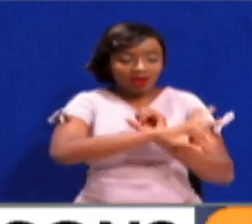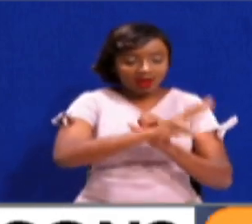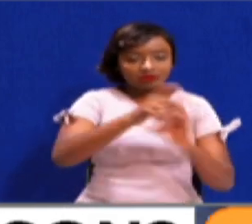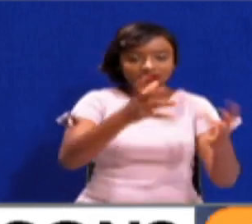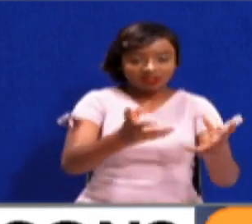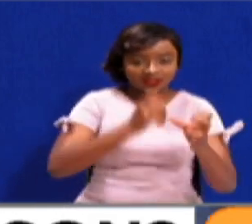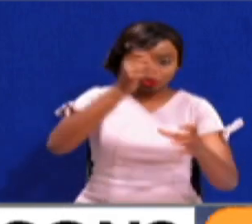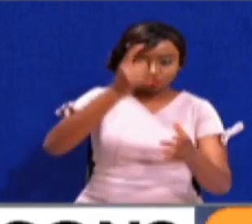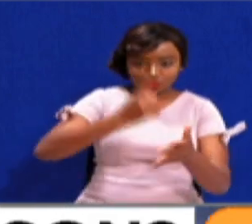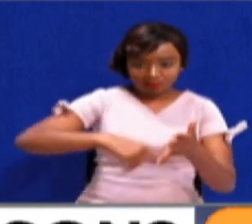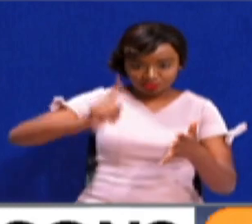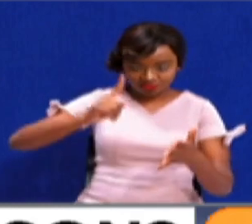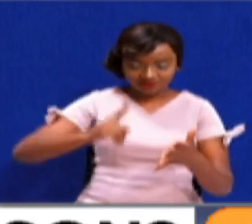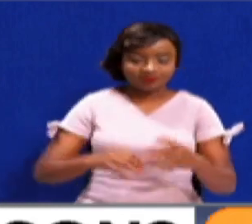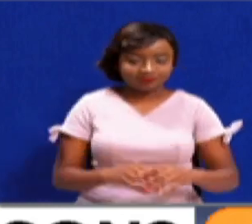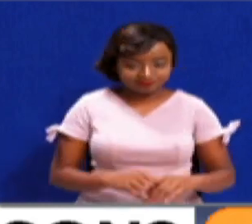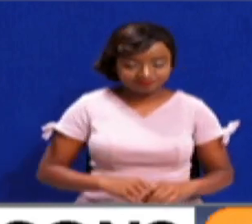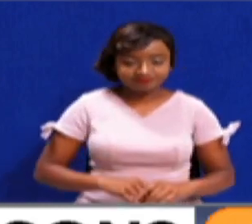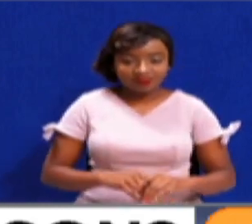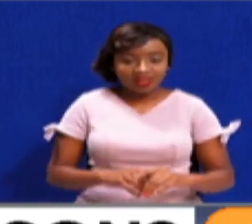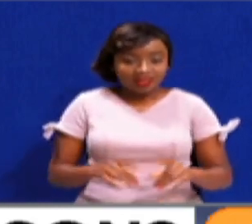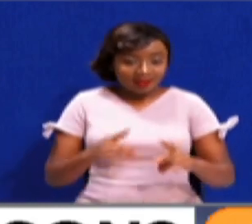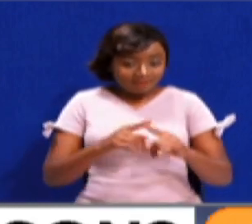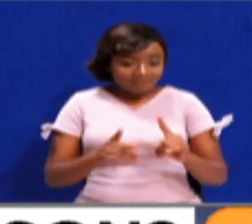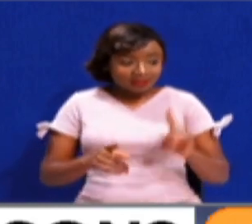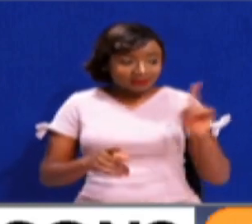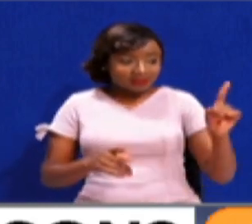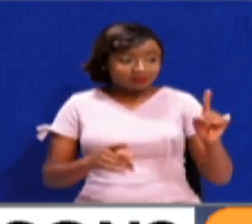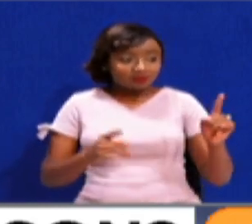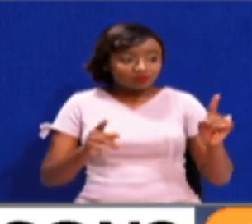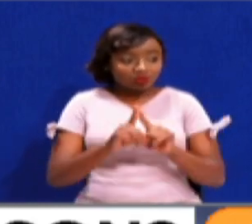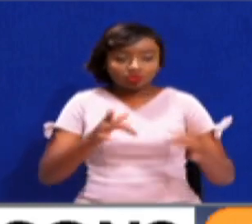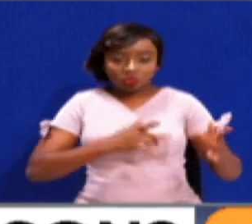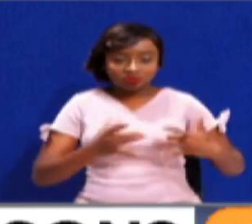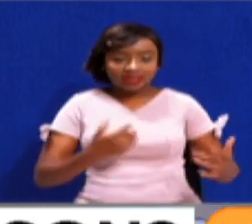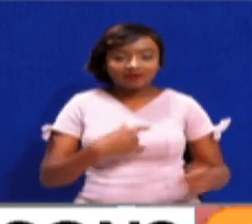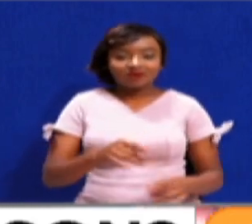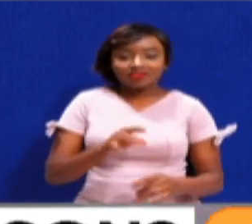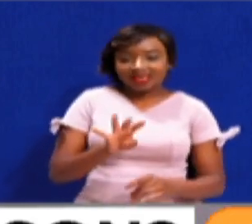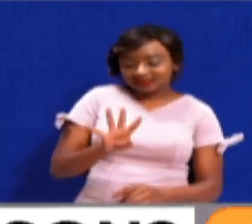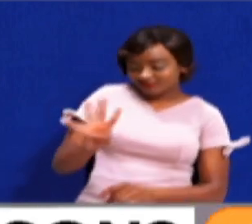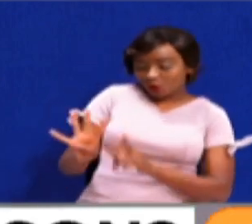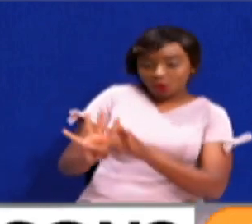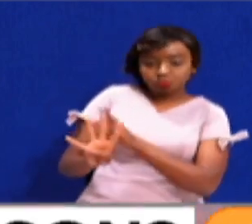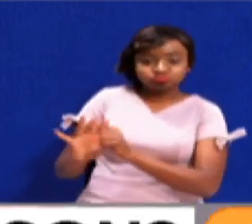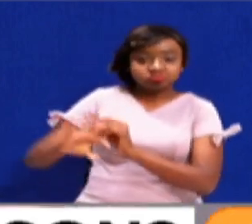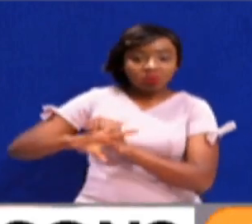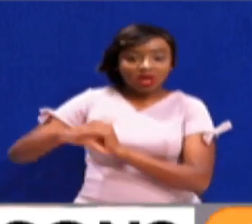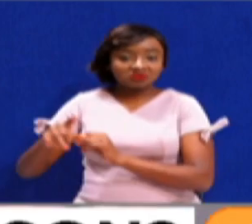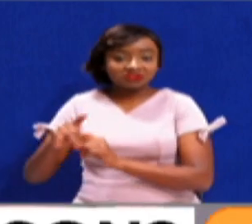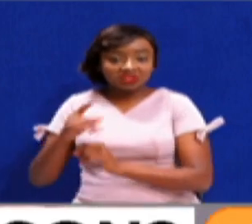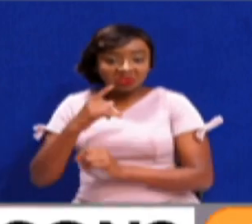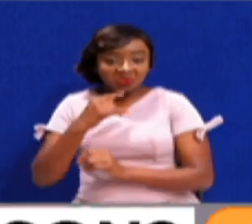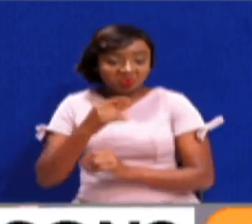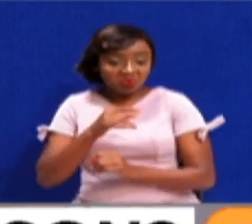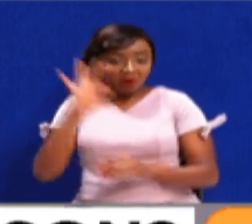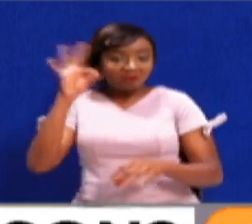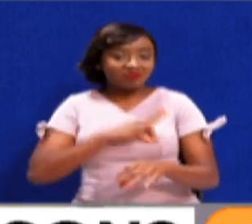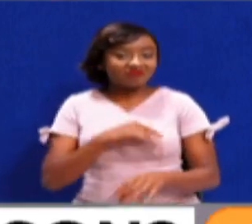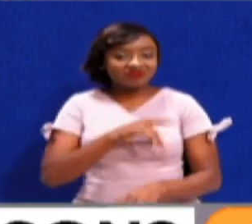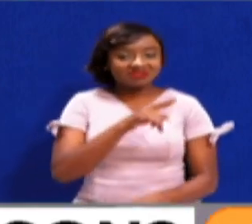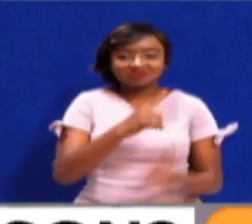because it's out of 47, And that he was concerned that four counties that were gaining were wavering. They were